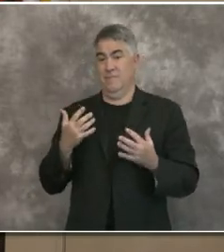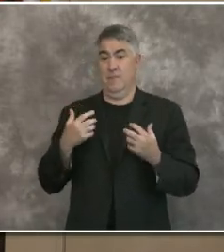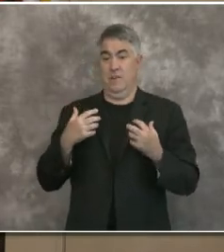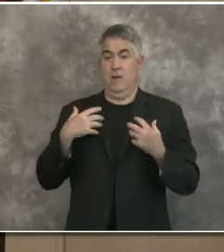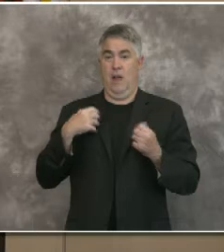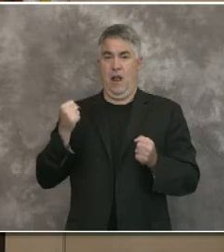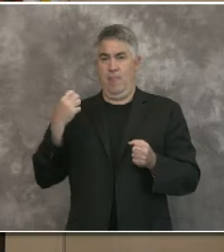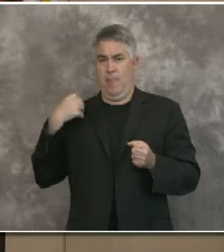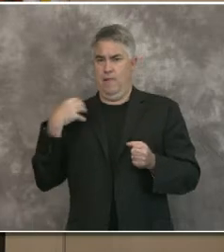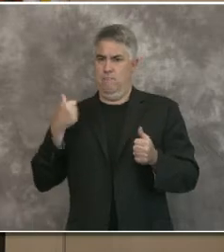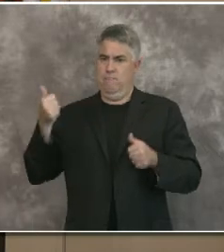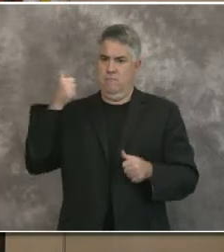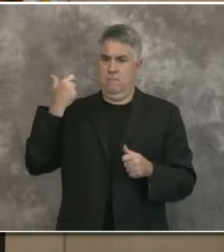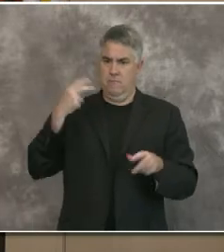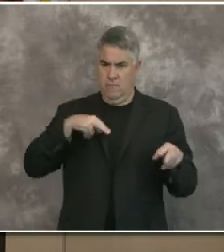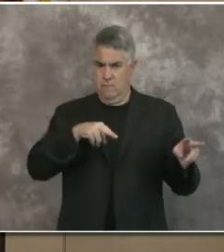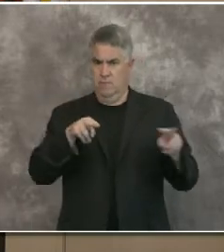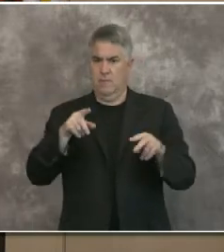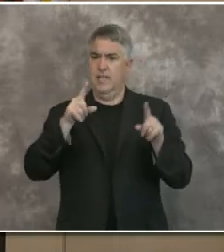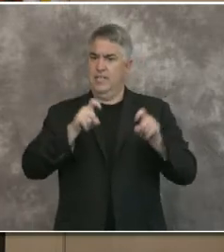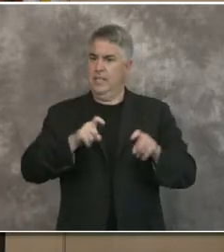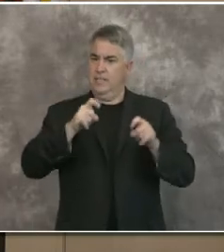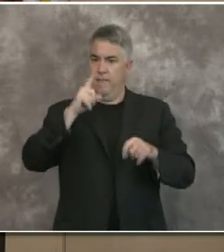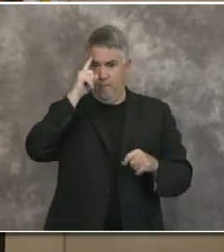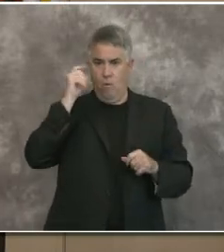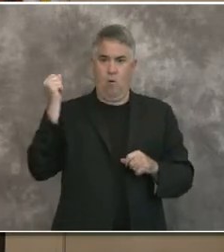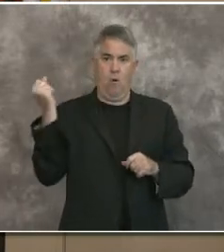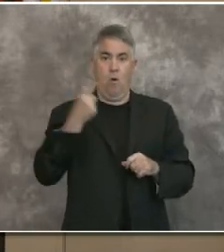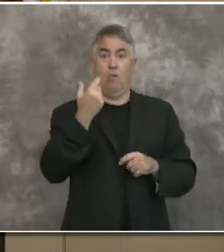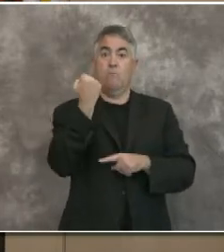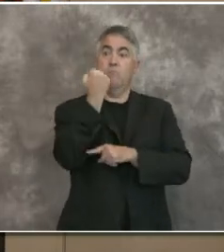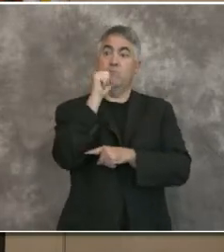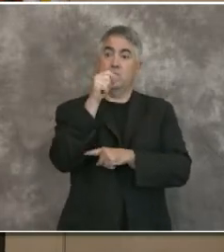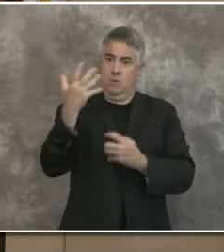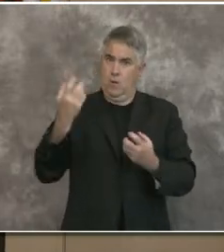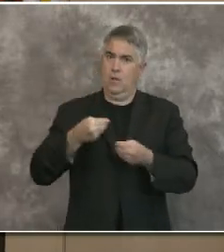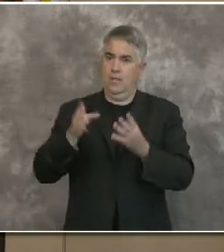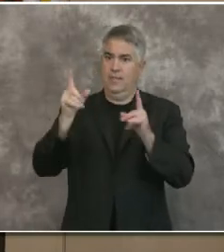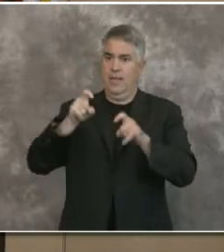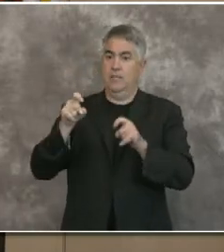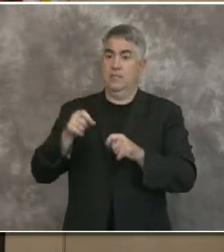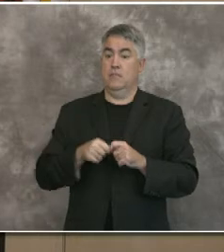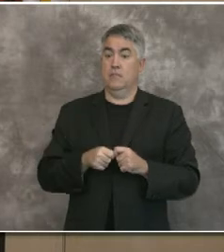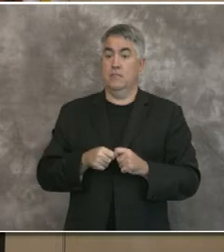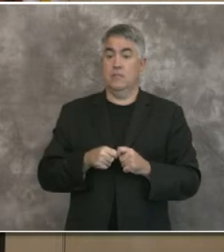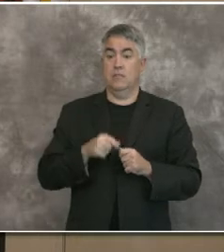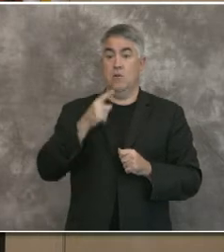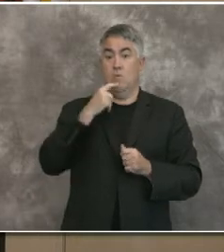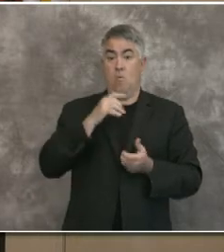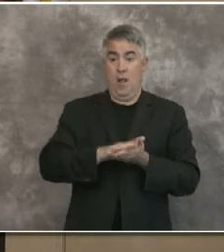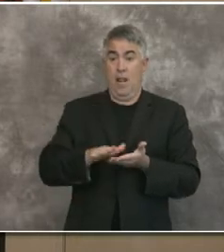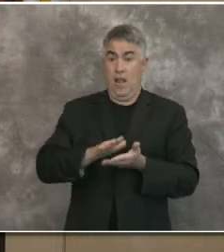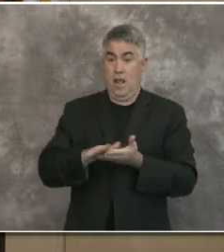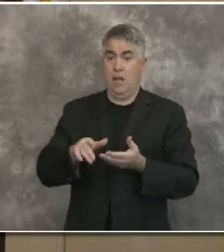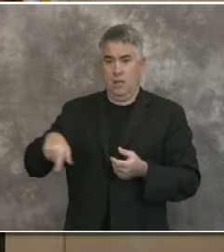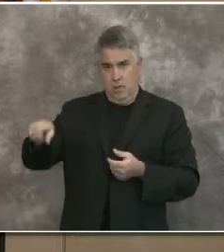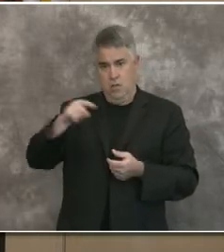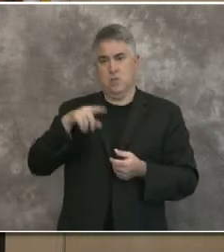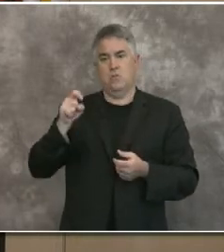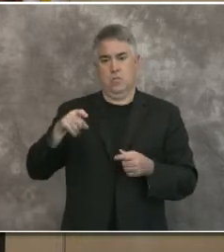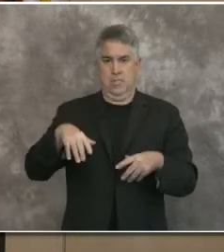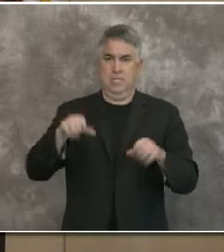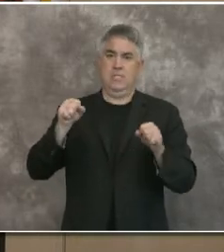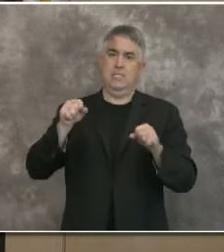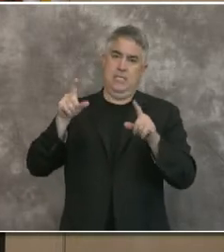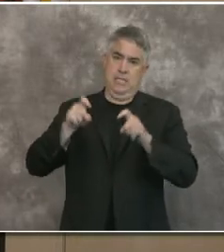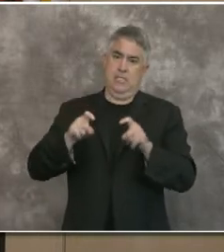all protesters and anyone involved in the cleanup after the various peaceful protests